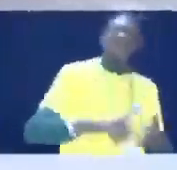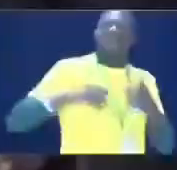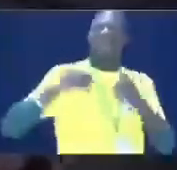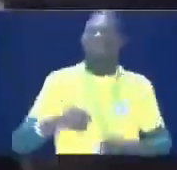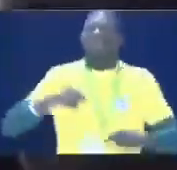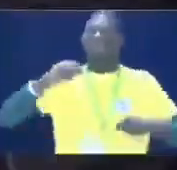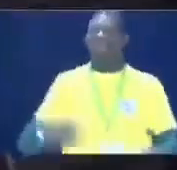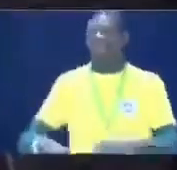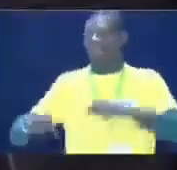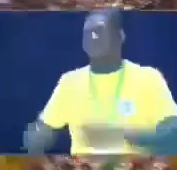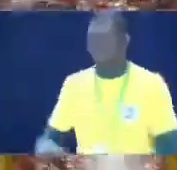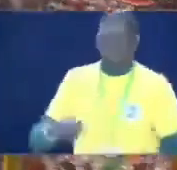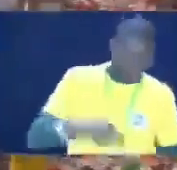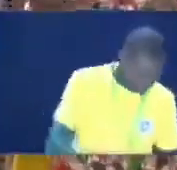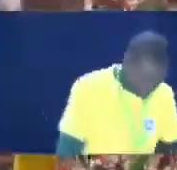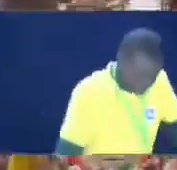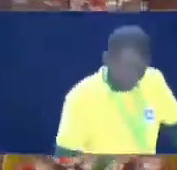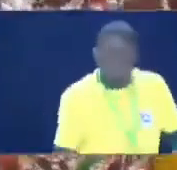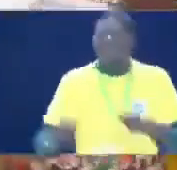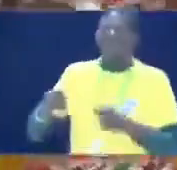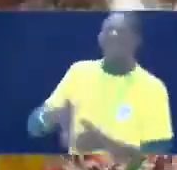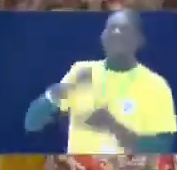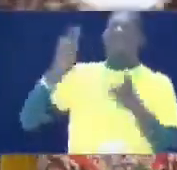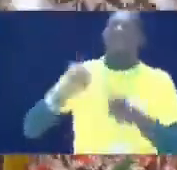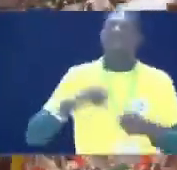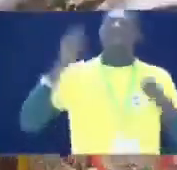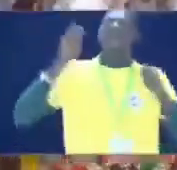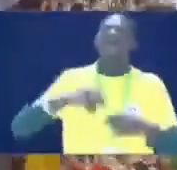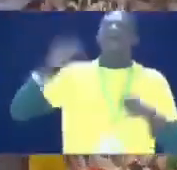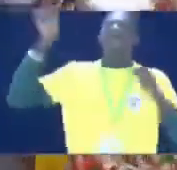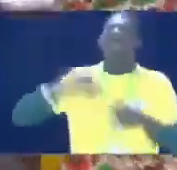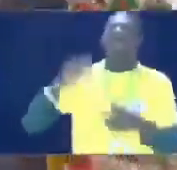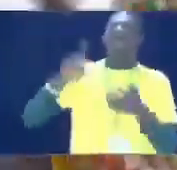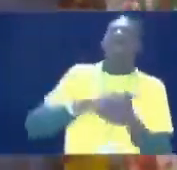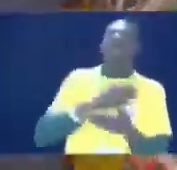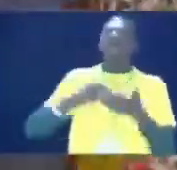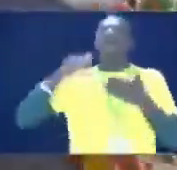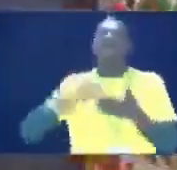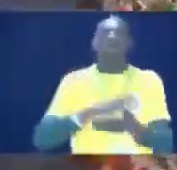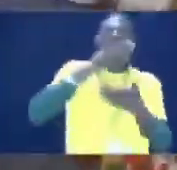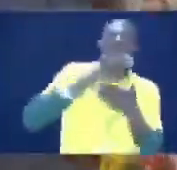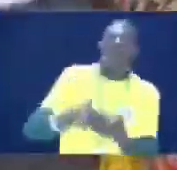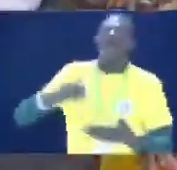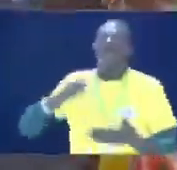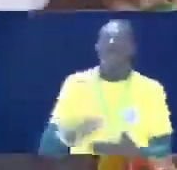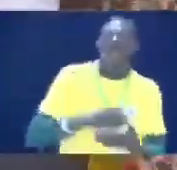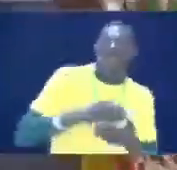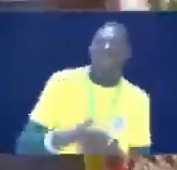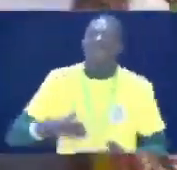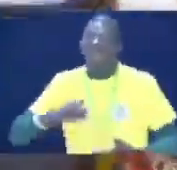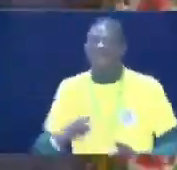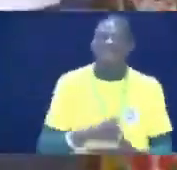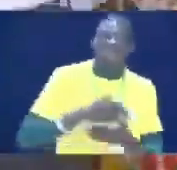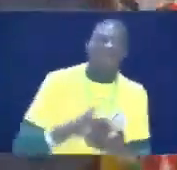Uina, no, can we Jesus no Uina, uina, uina.